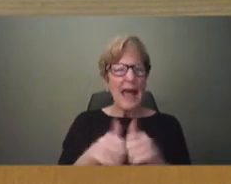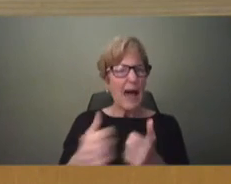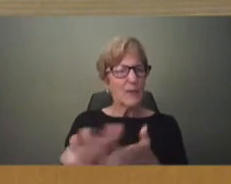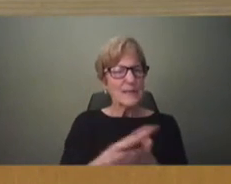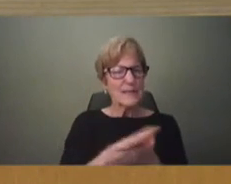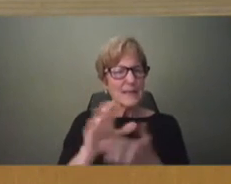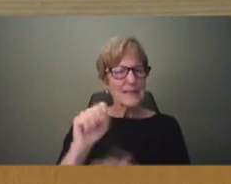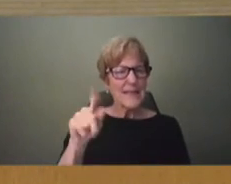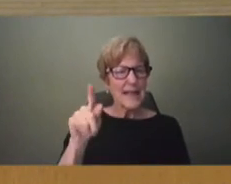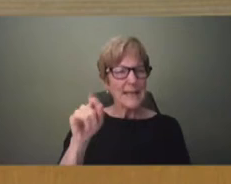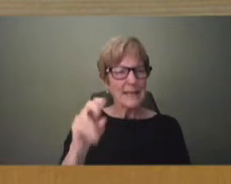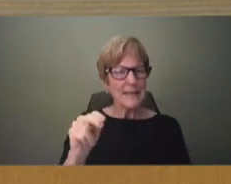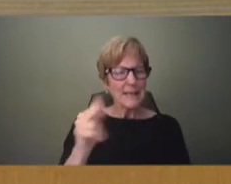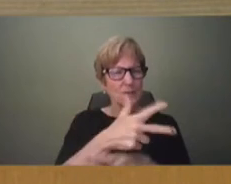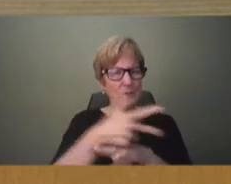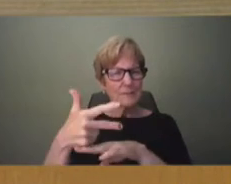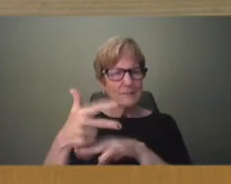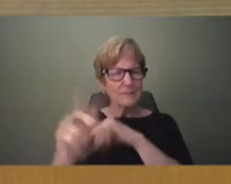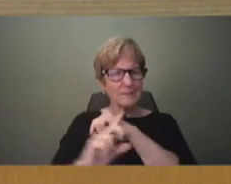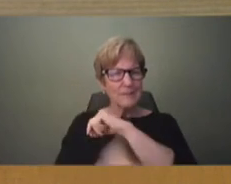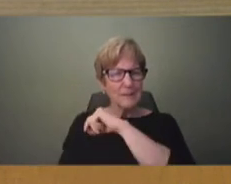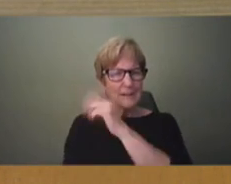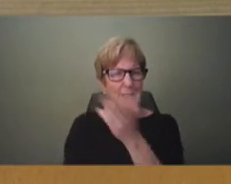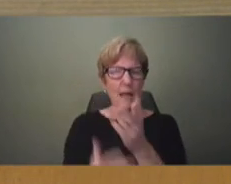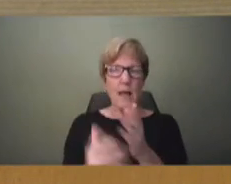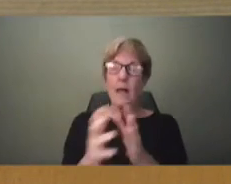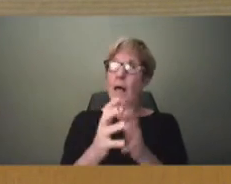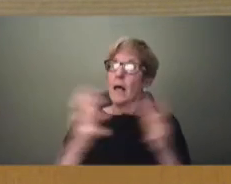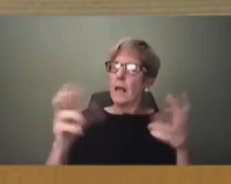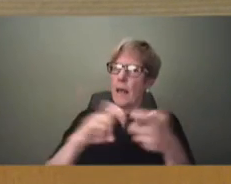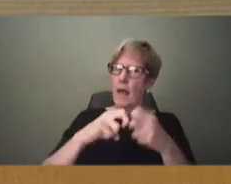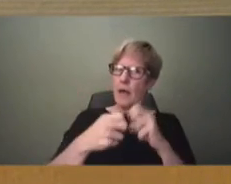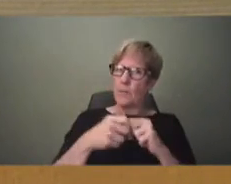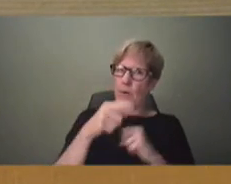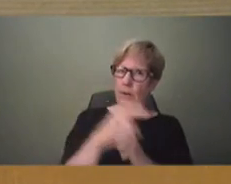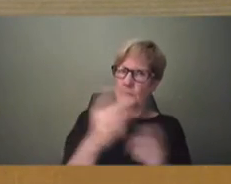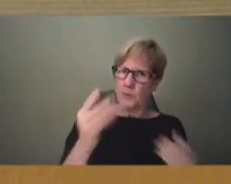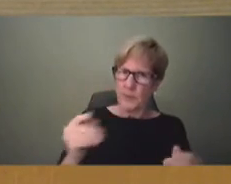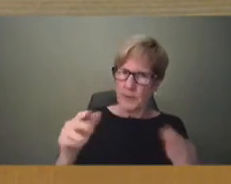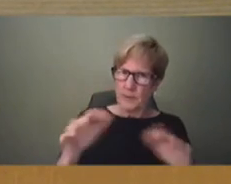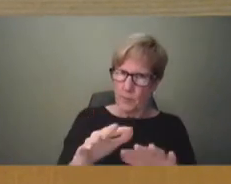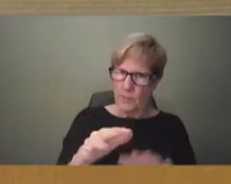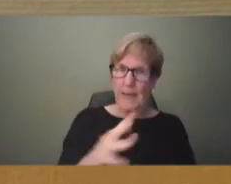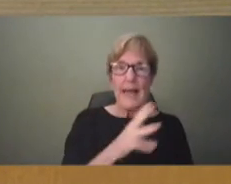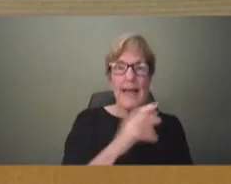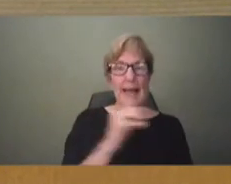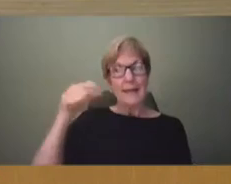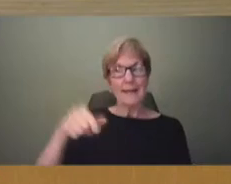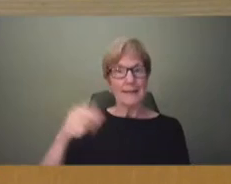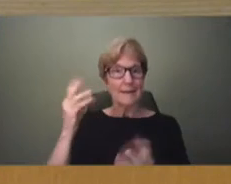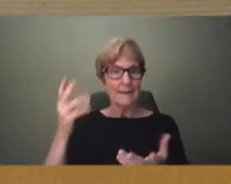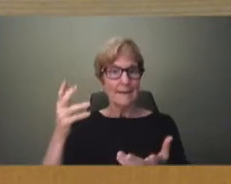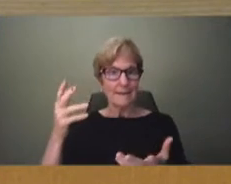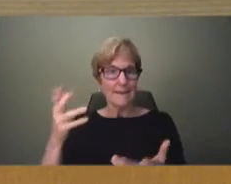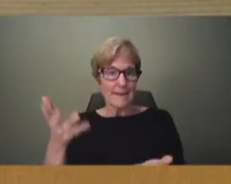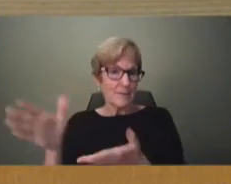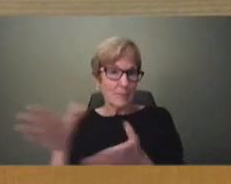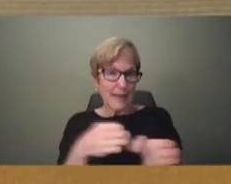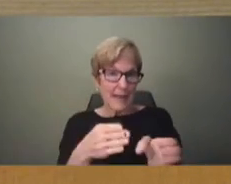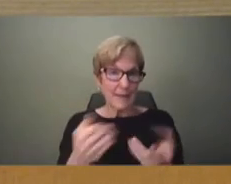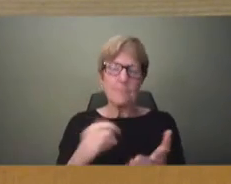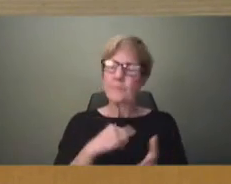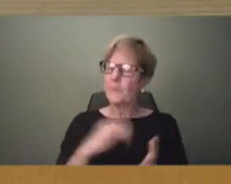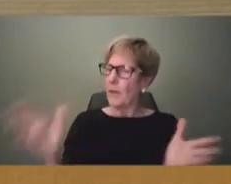with those trucks there are a lot of problems with this property and with this plan so I would urge you